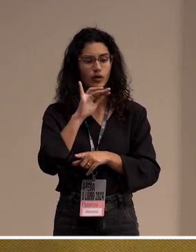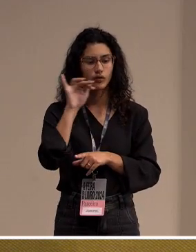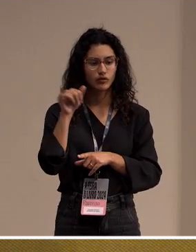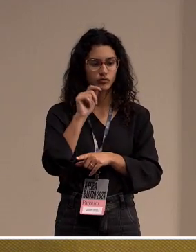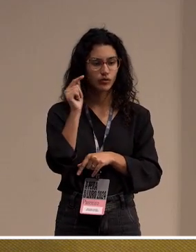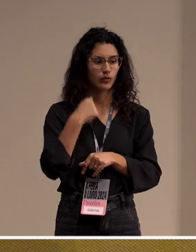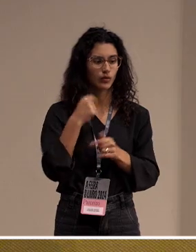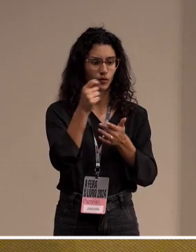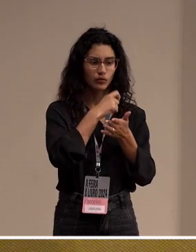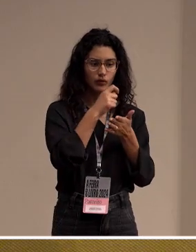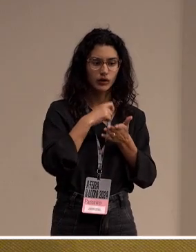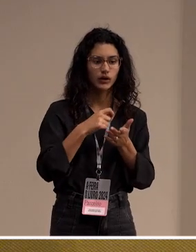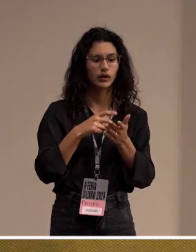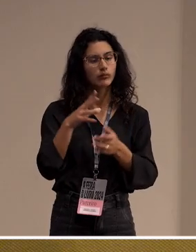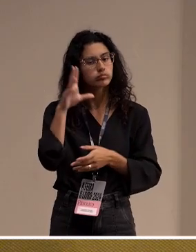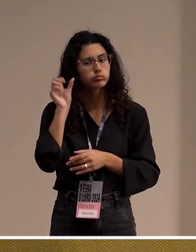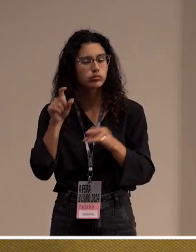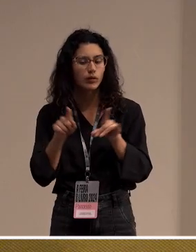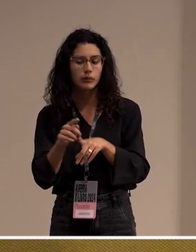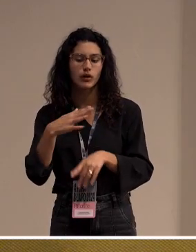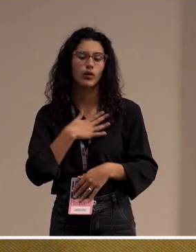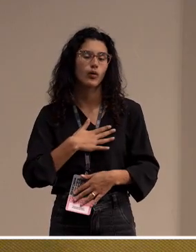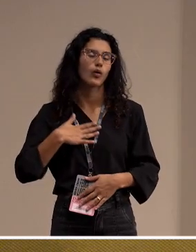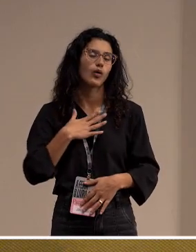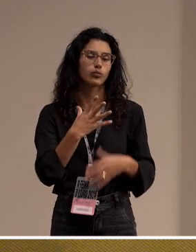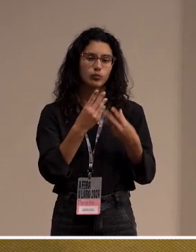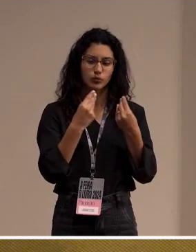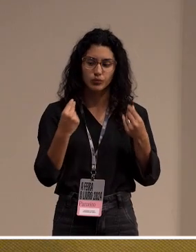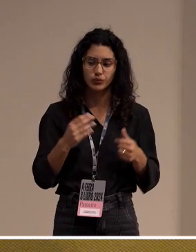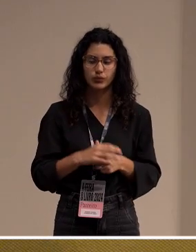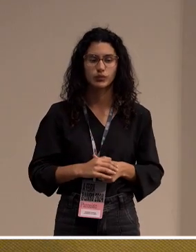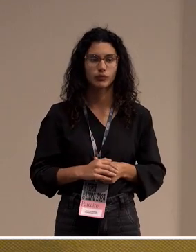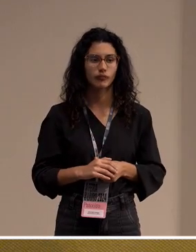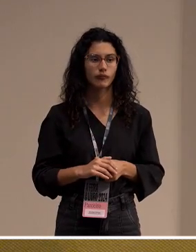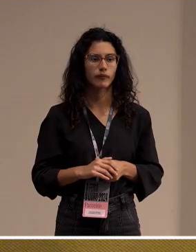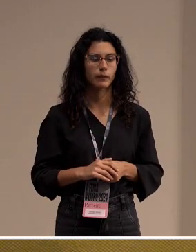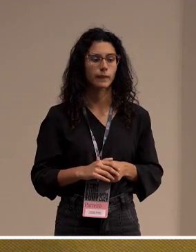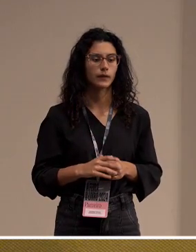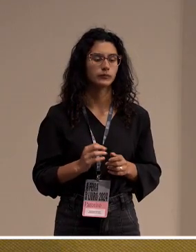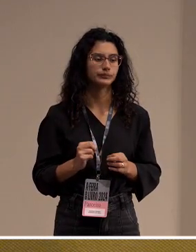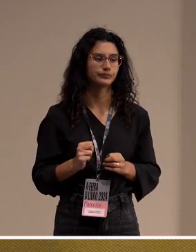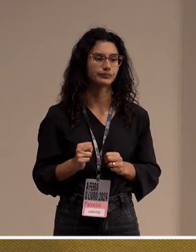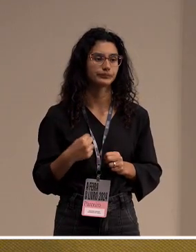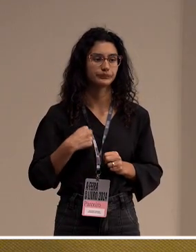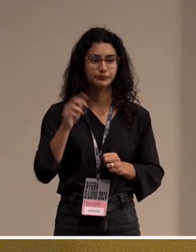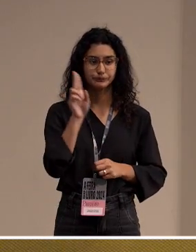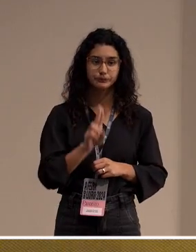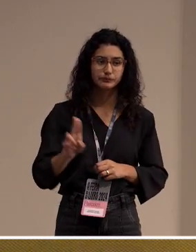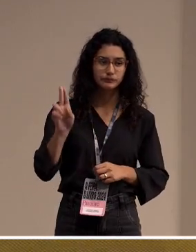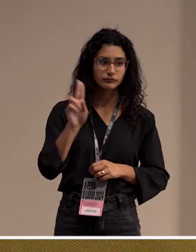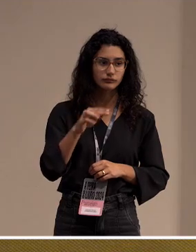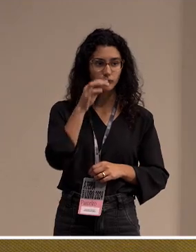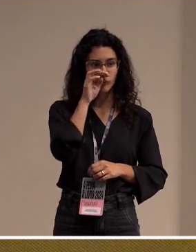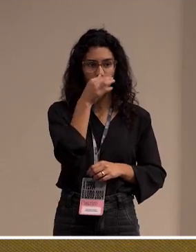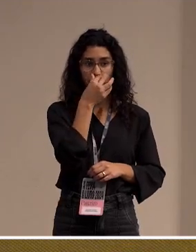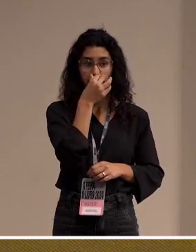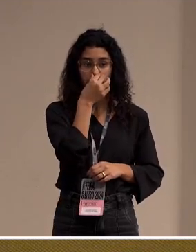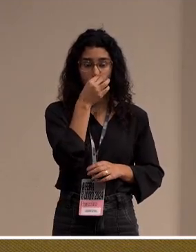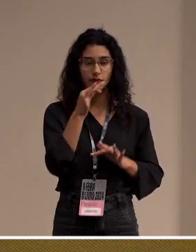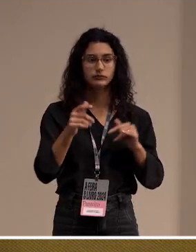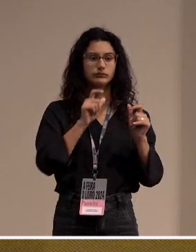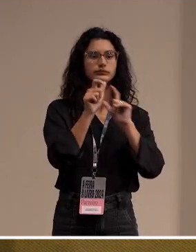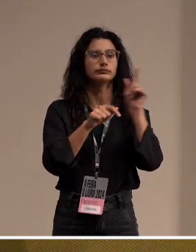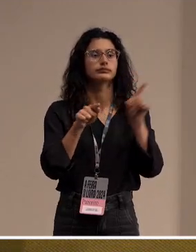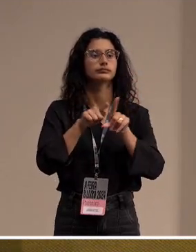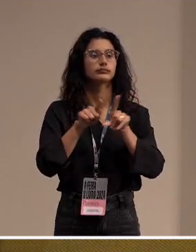Yeah, I absolutely love it. So when I was in college, everyone in my social group was into hip hop.